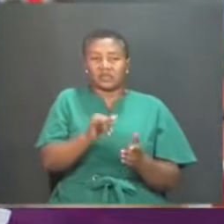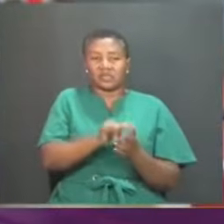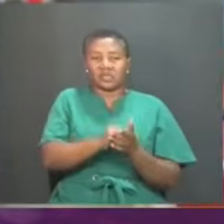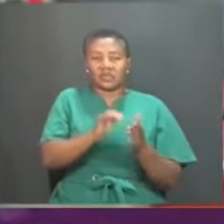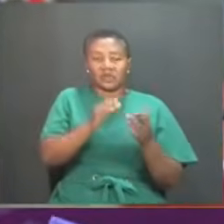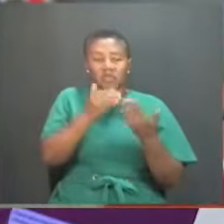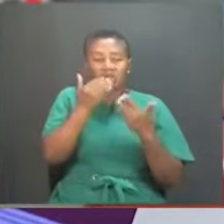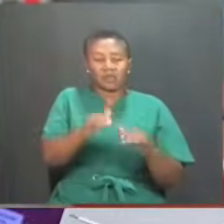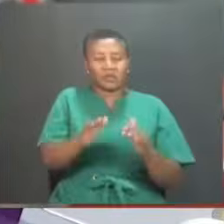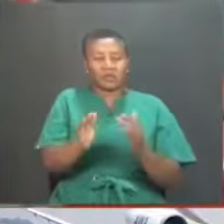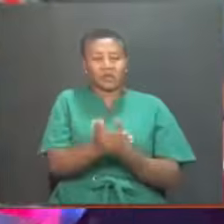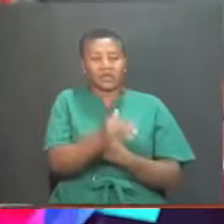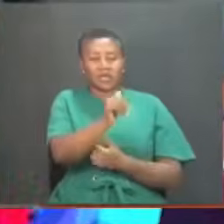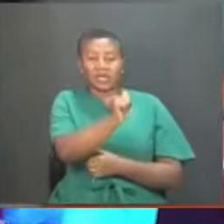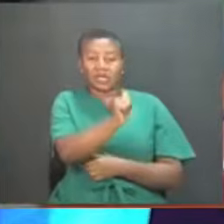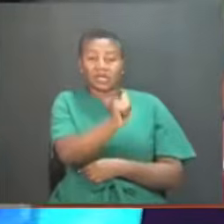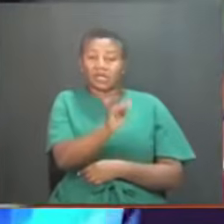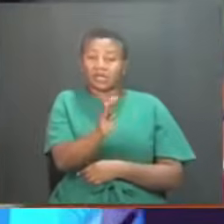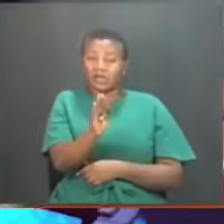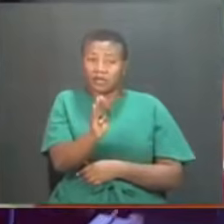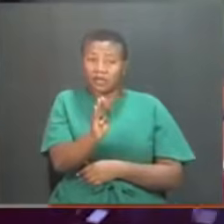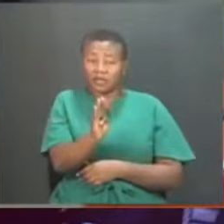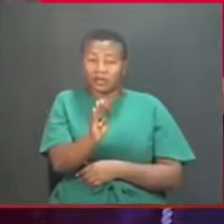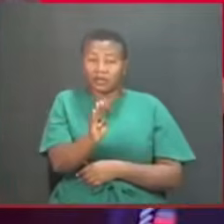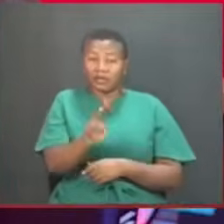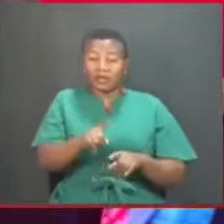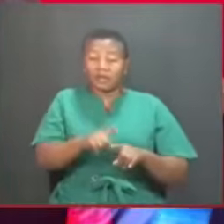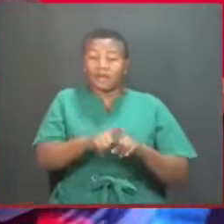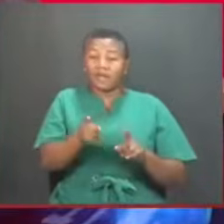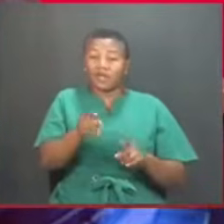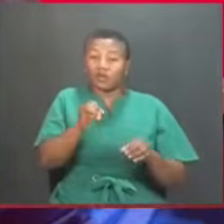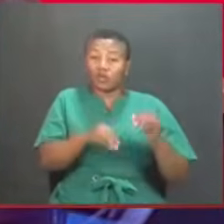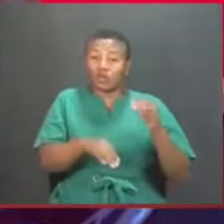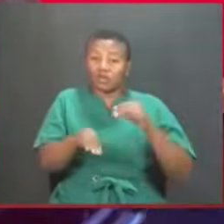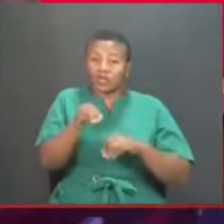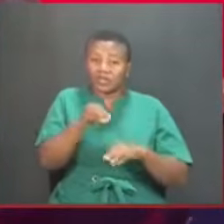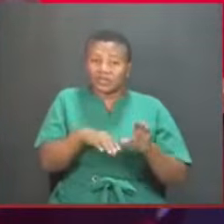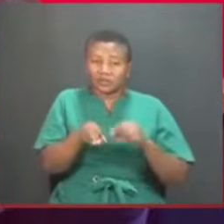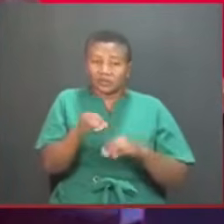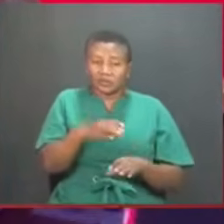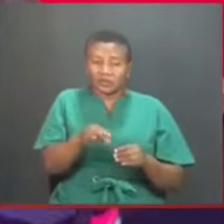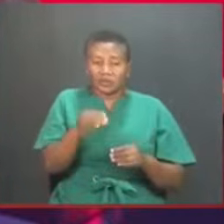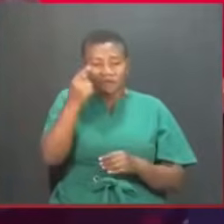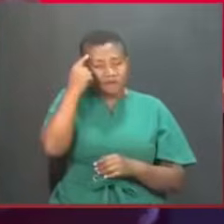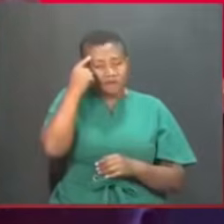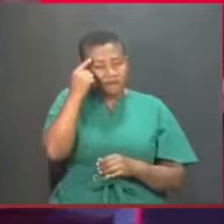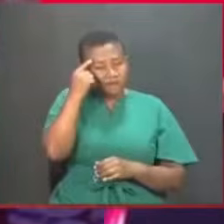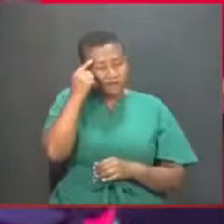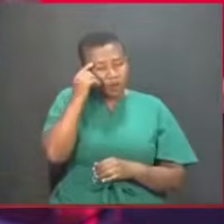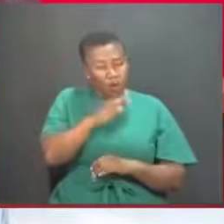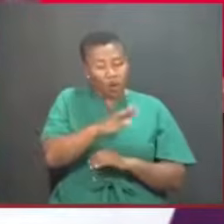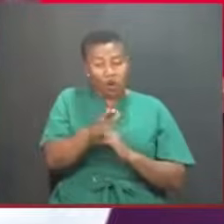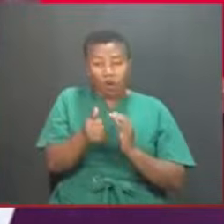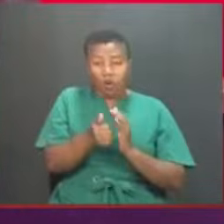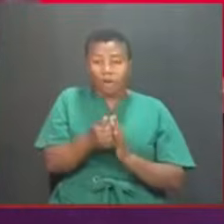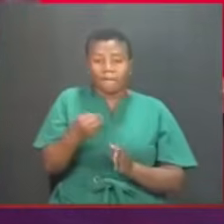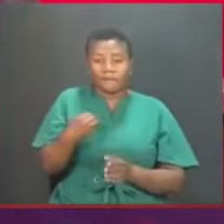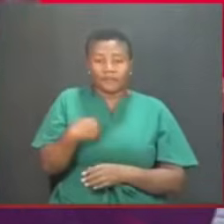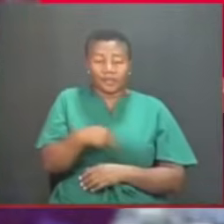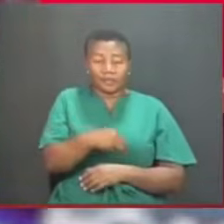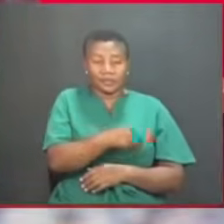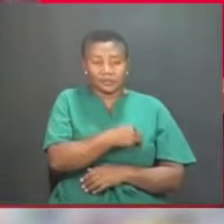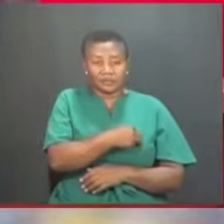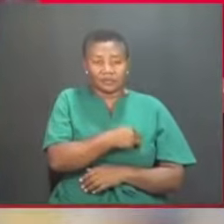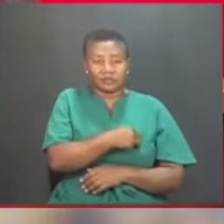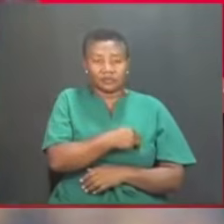B. But for comments, the same for members with regard